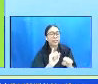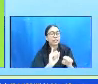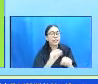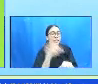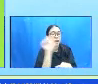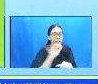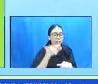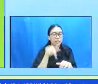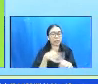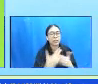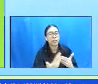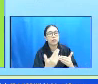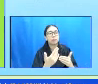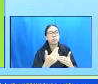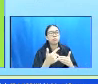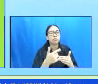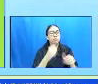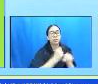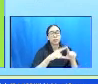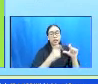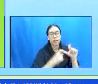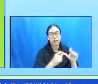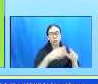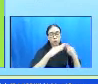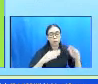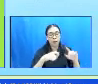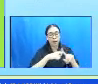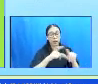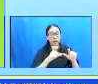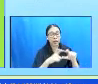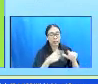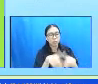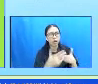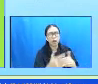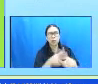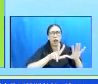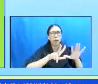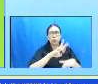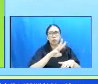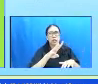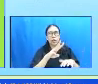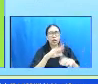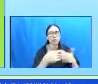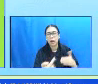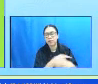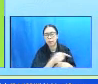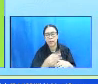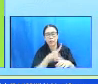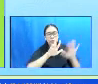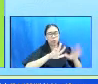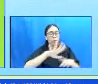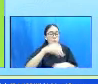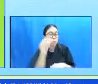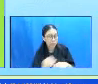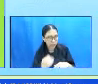alone contributed at least 83 to 95% to the national greenhouse gas emissions.